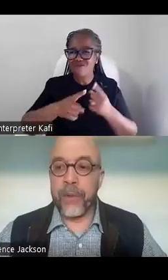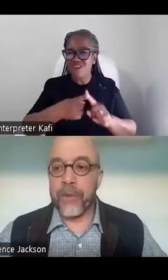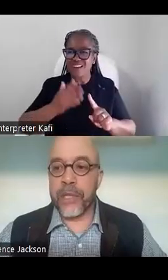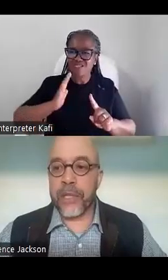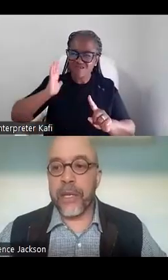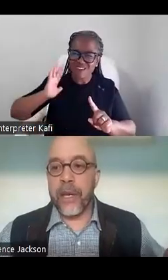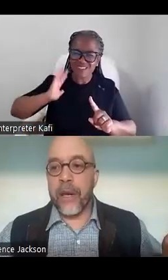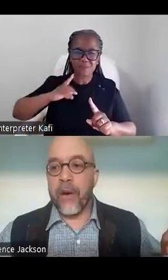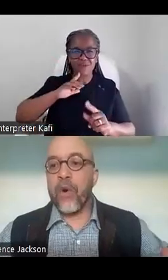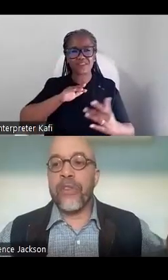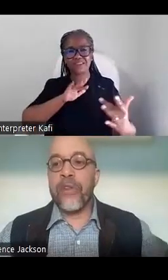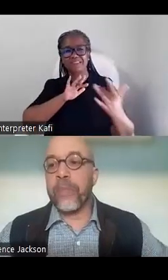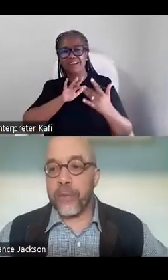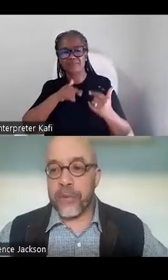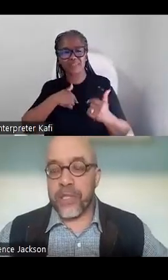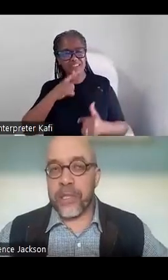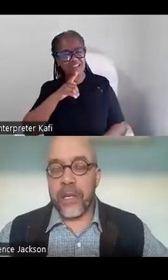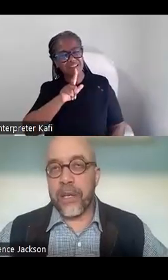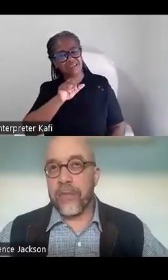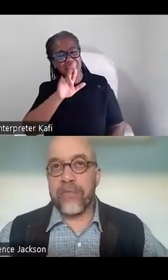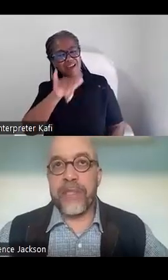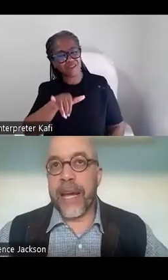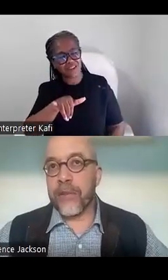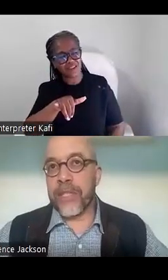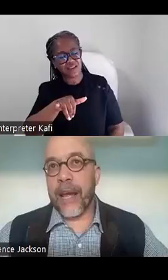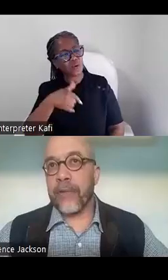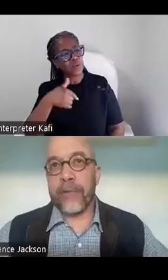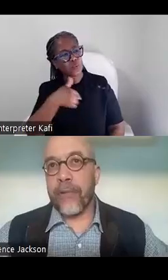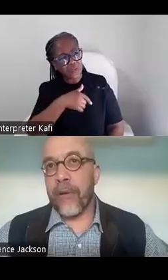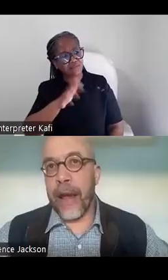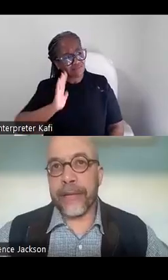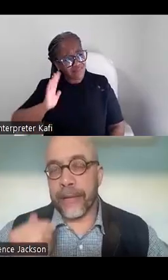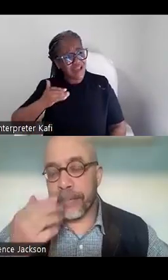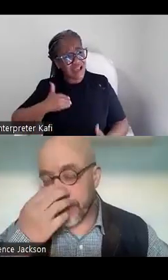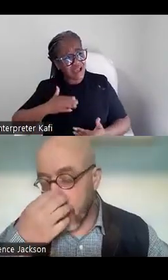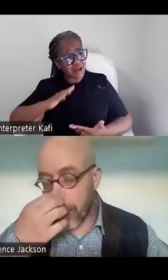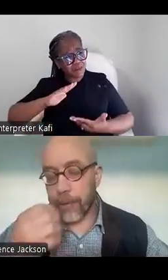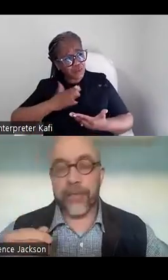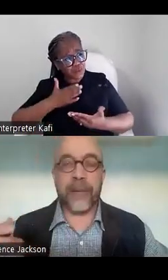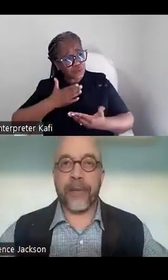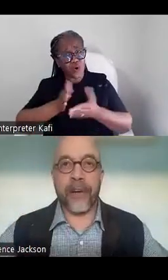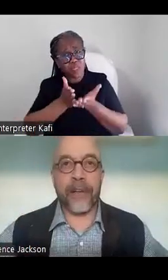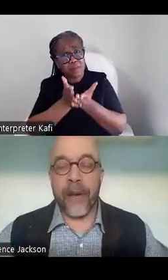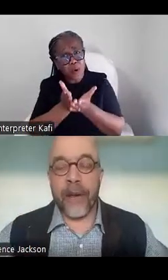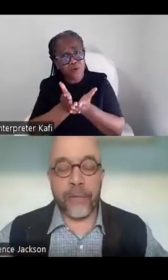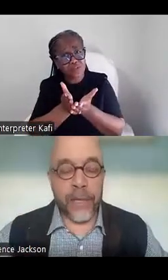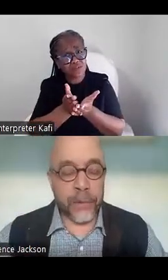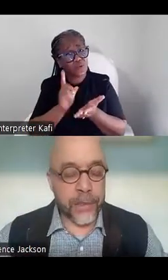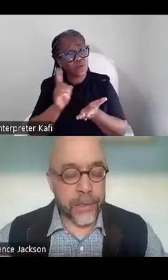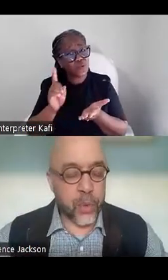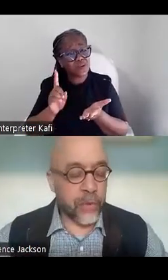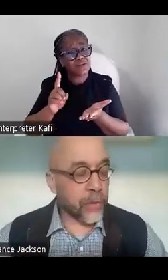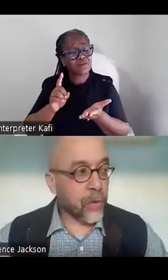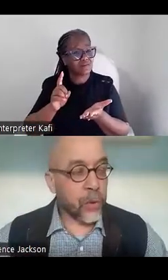be music on the boats downtown at the harbor or something, right? When I